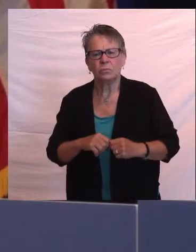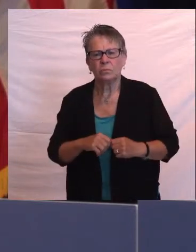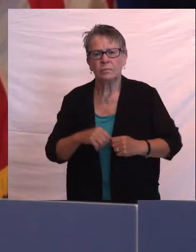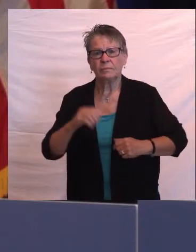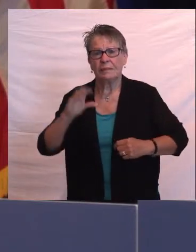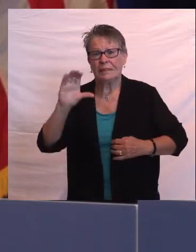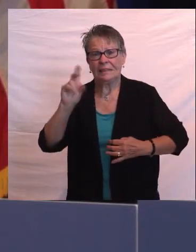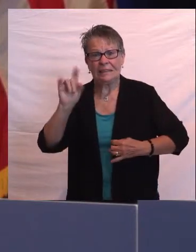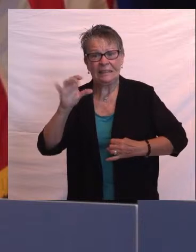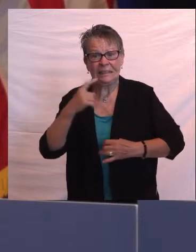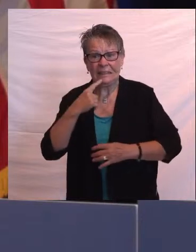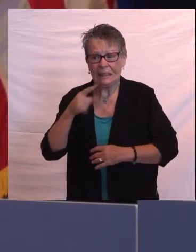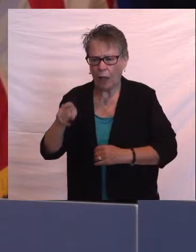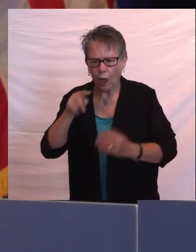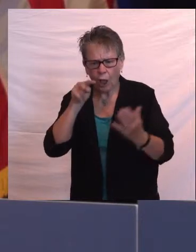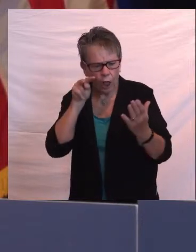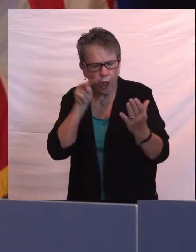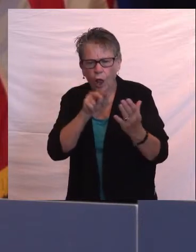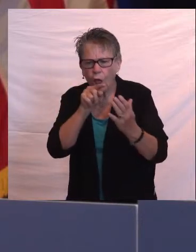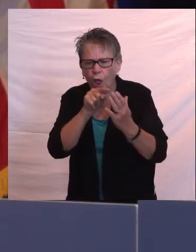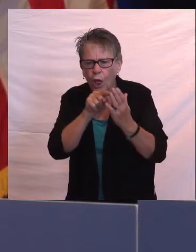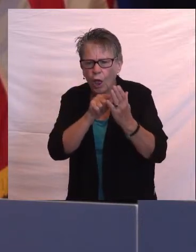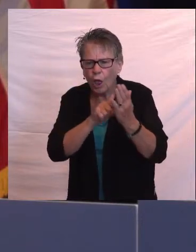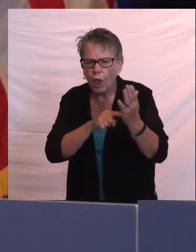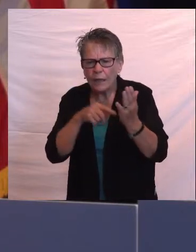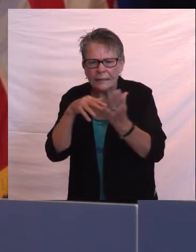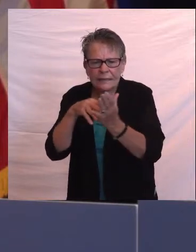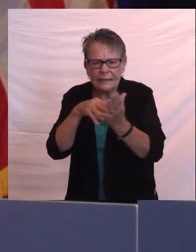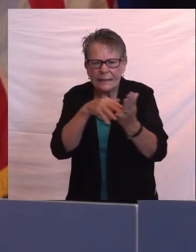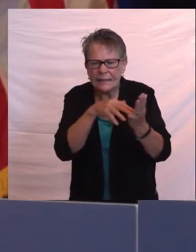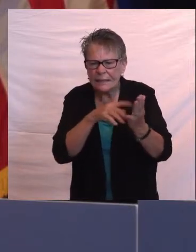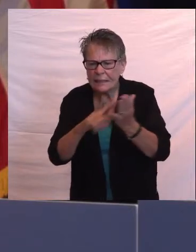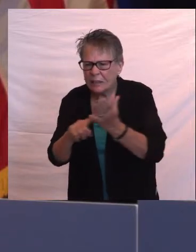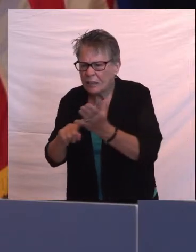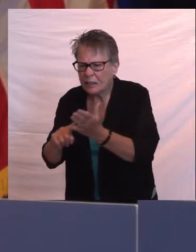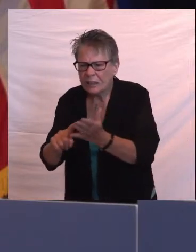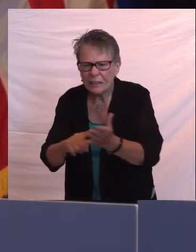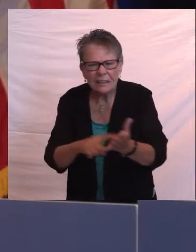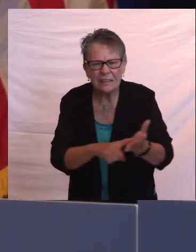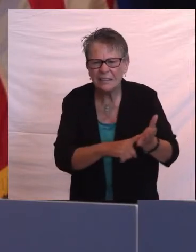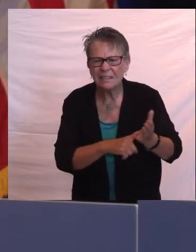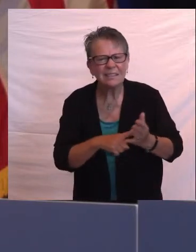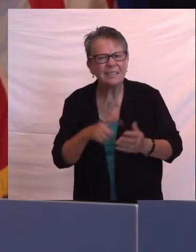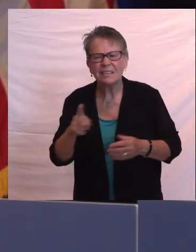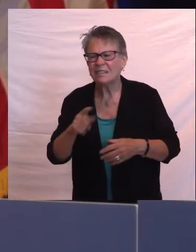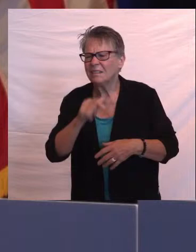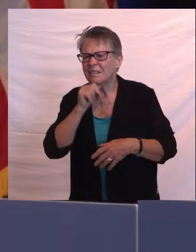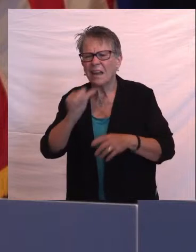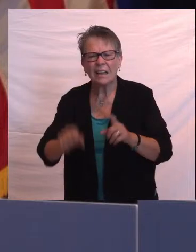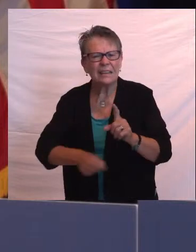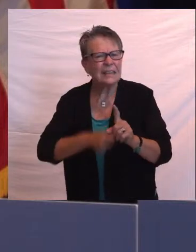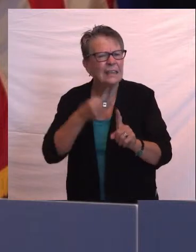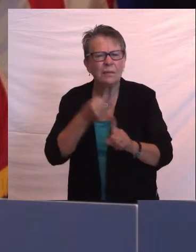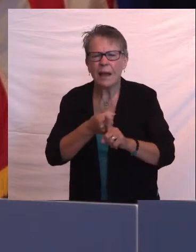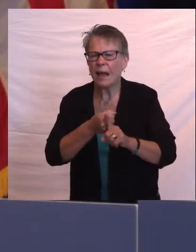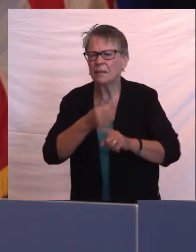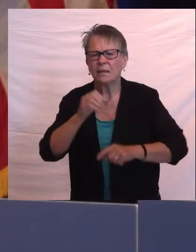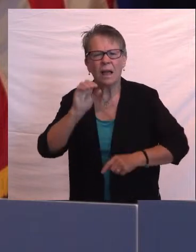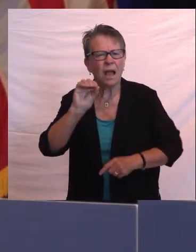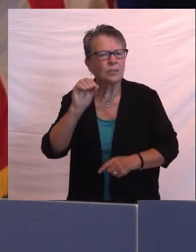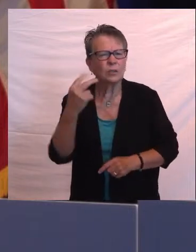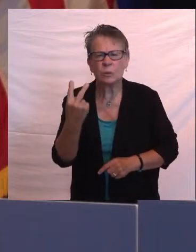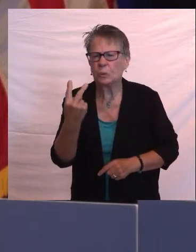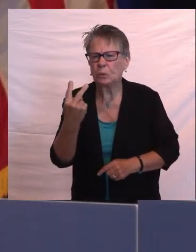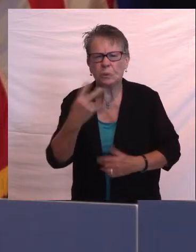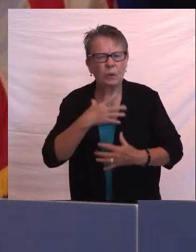study that showed that there was no impact on oxygenation, for example. That said, to